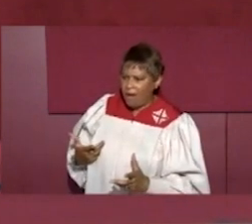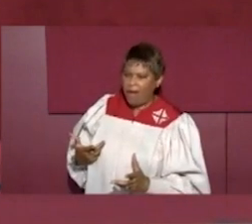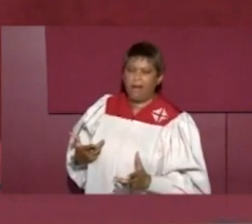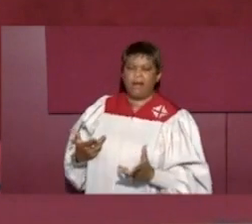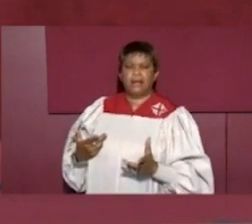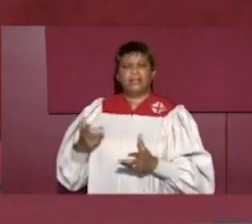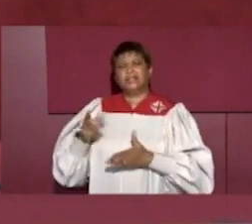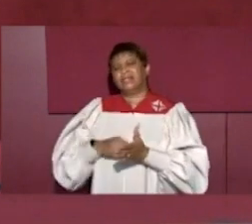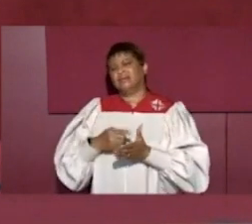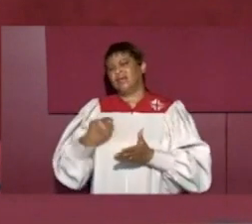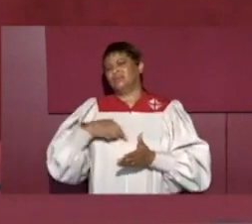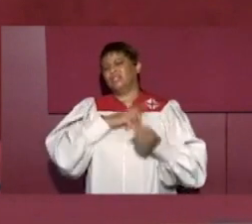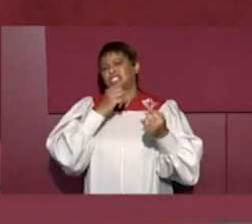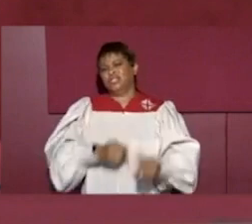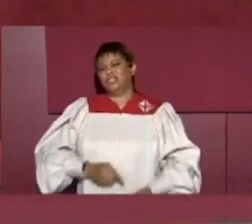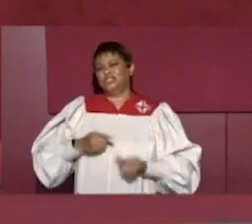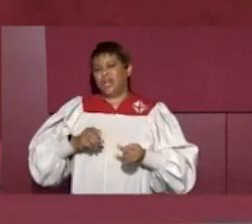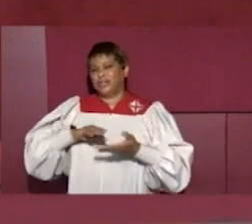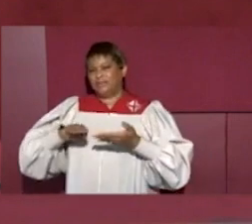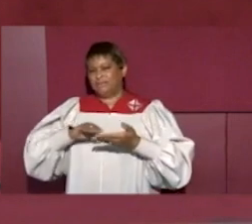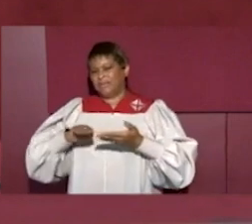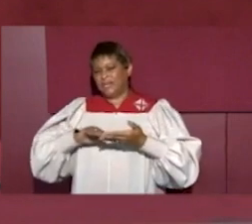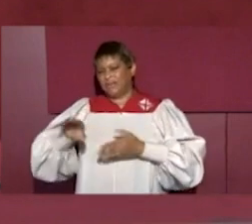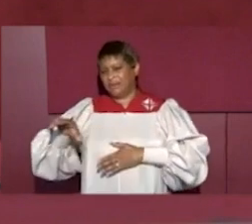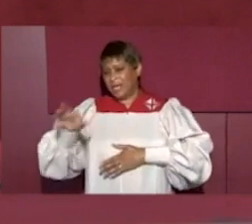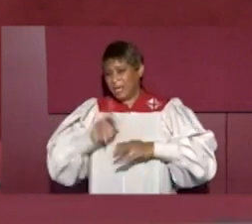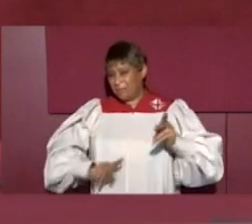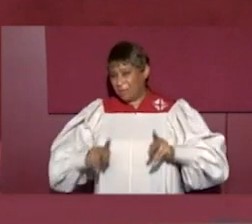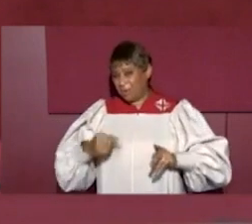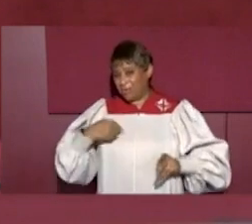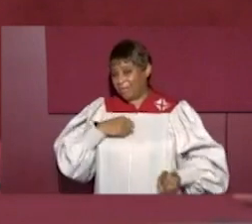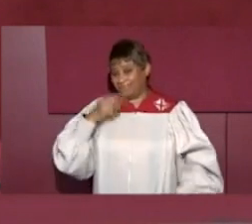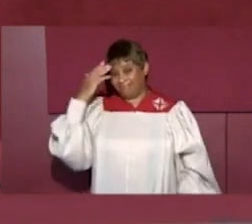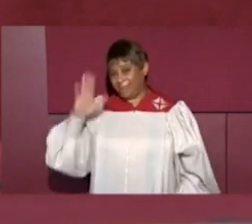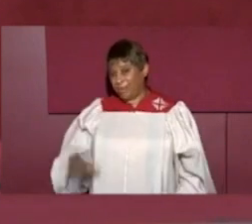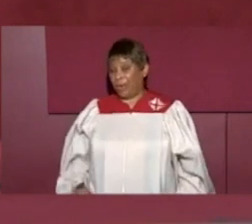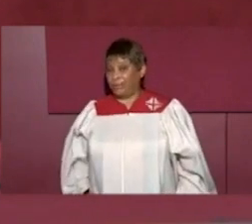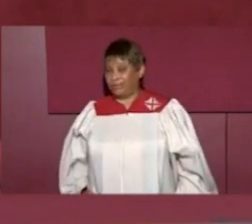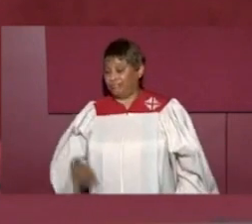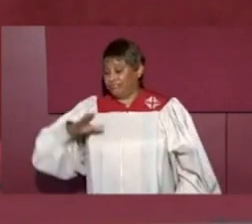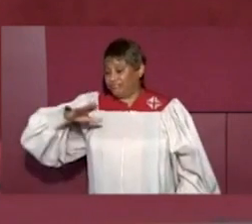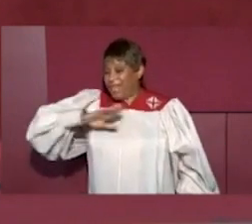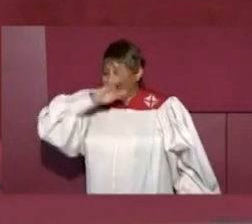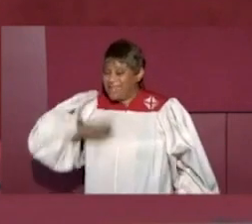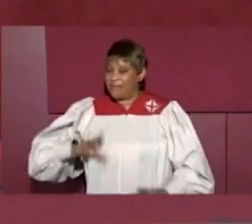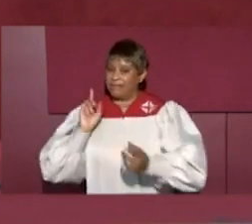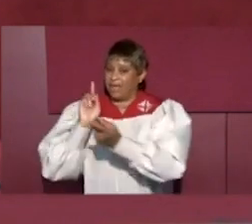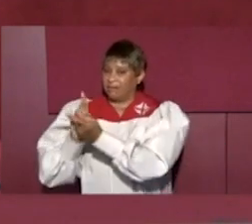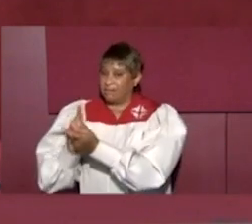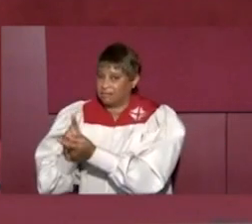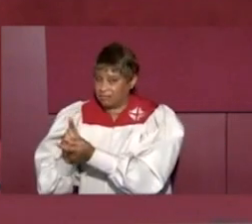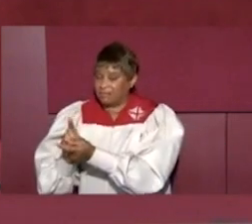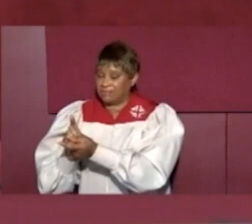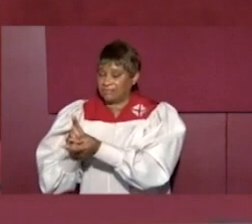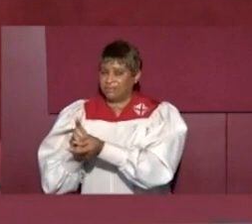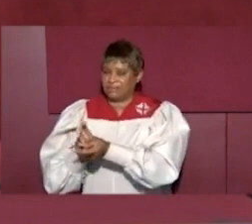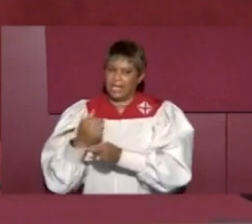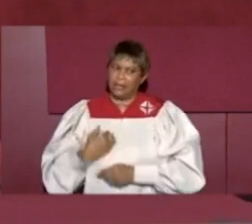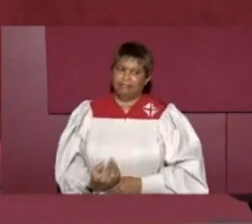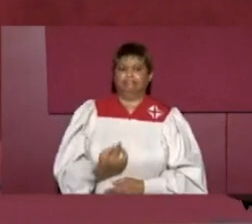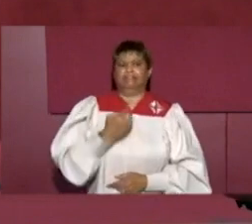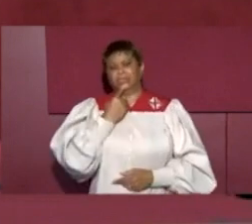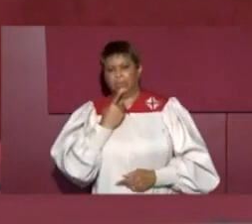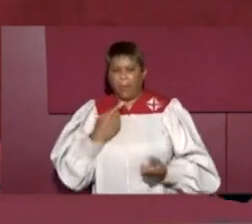Sometimes we struggle to forgive people we don't even know, never even met. I'm just